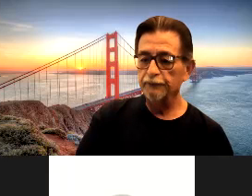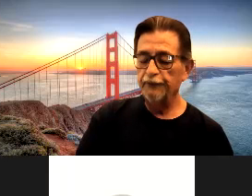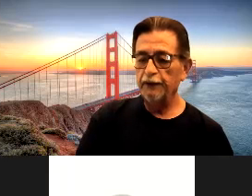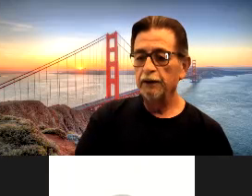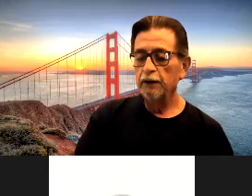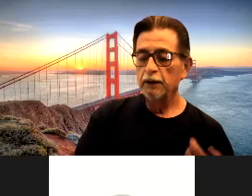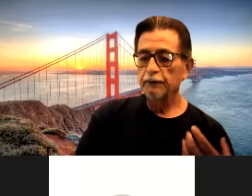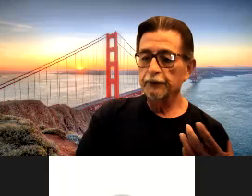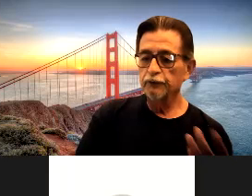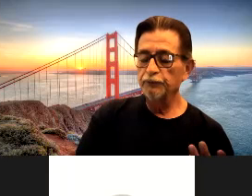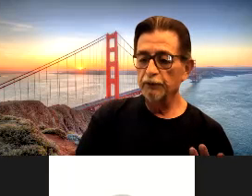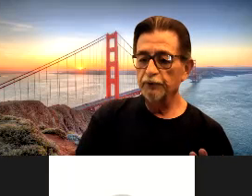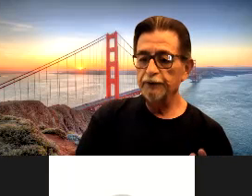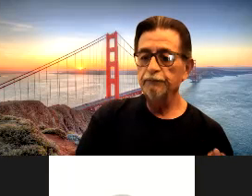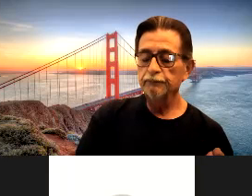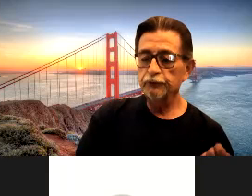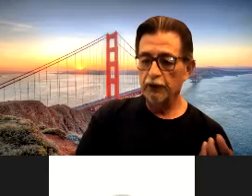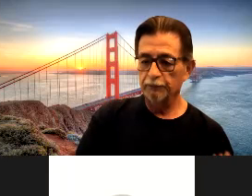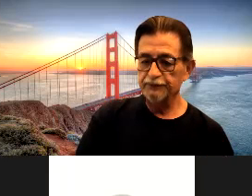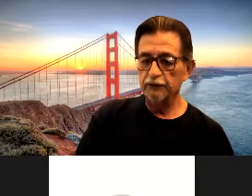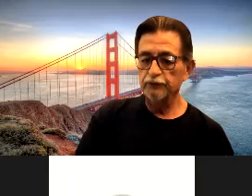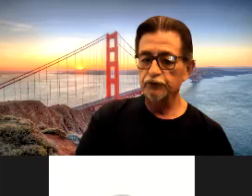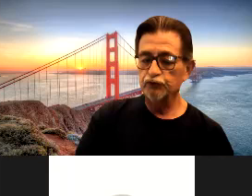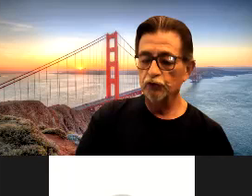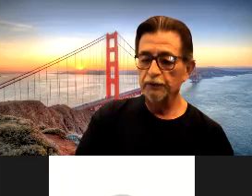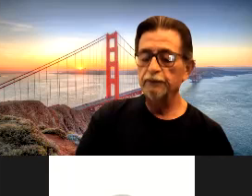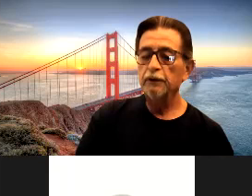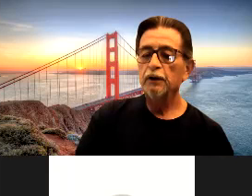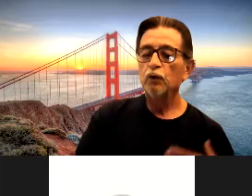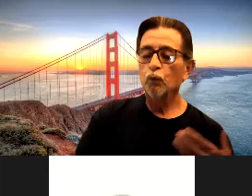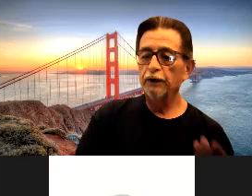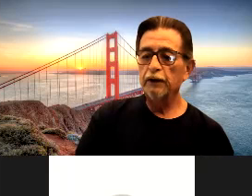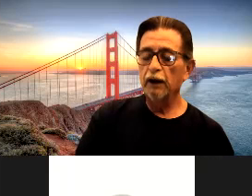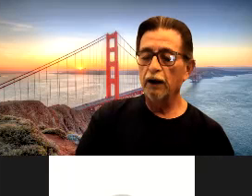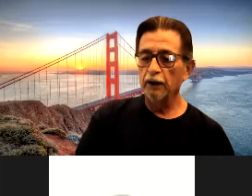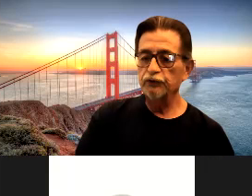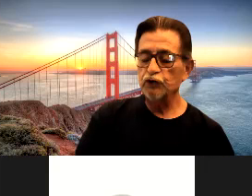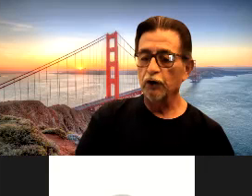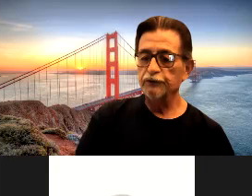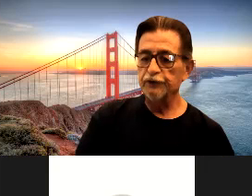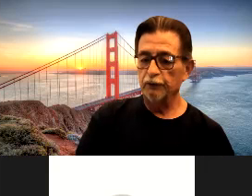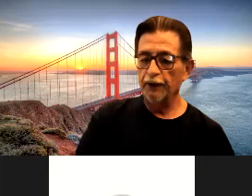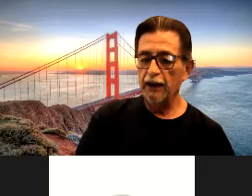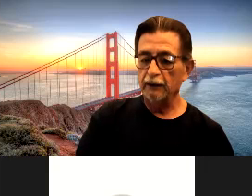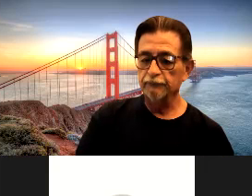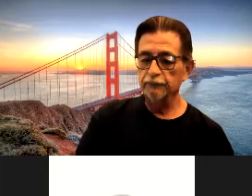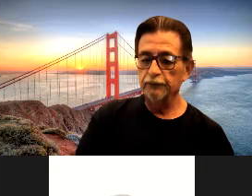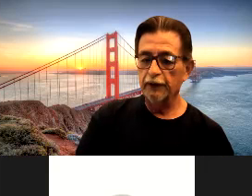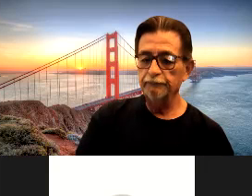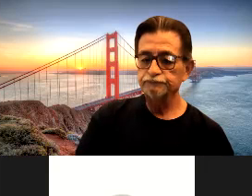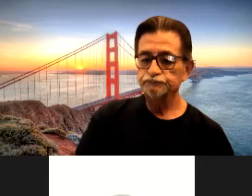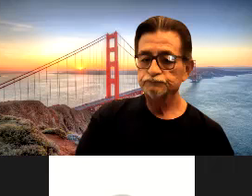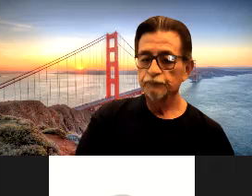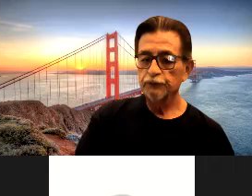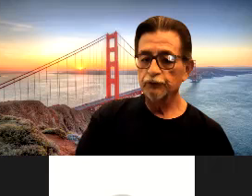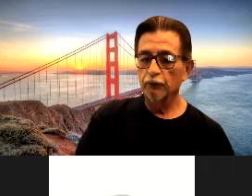use the group numbering to help us out to determine what ionic charge it would have,